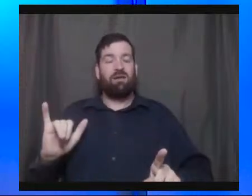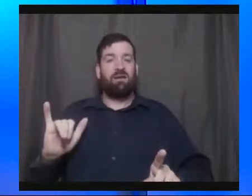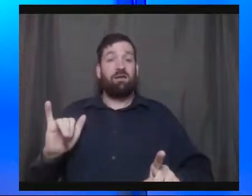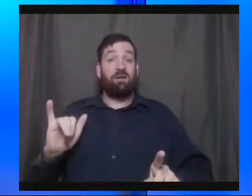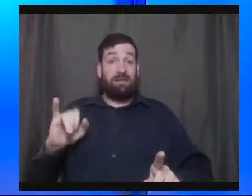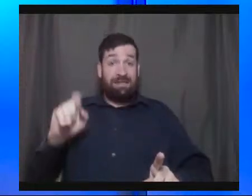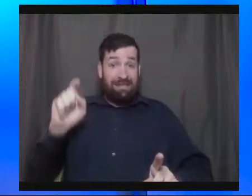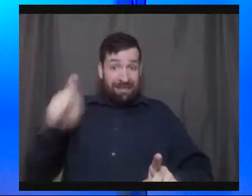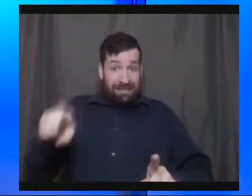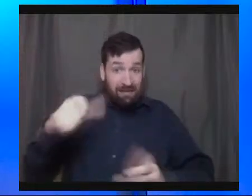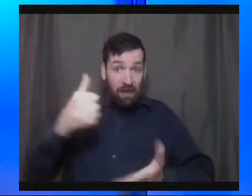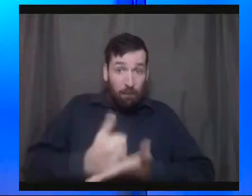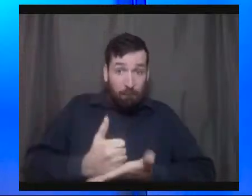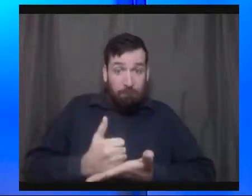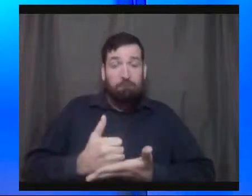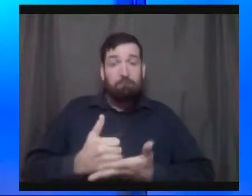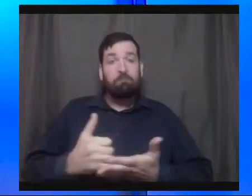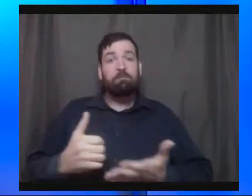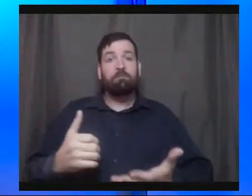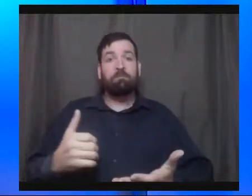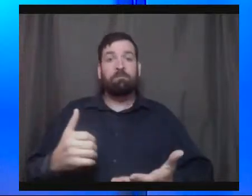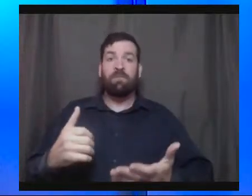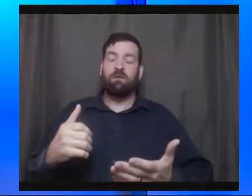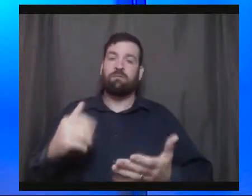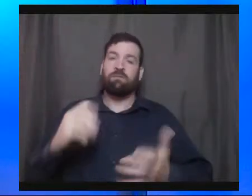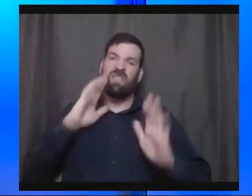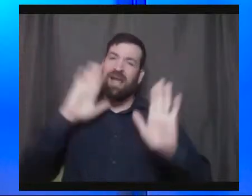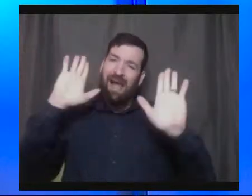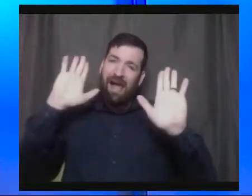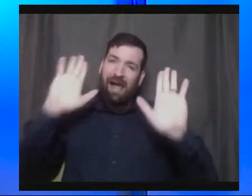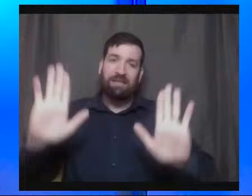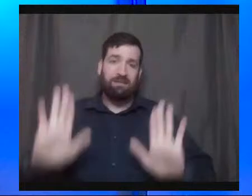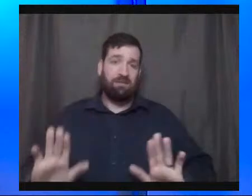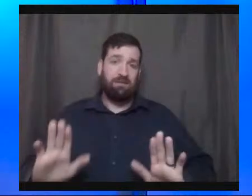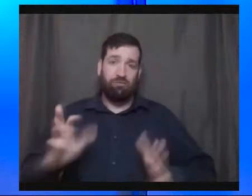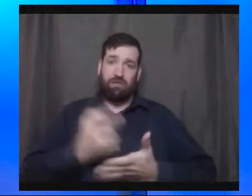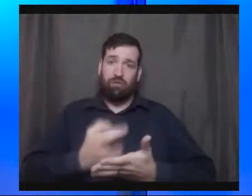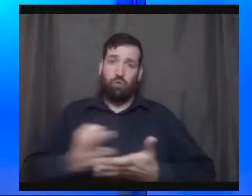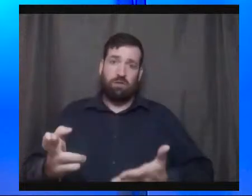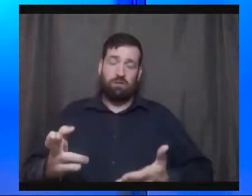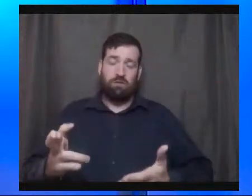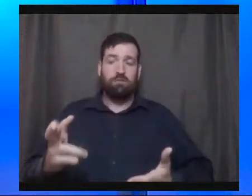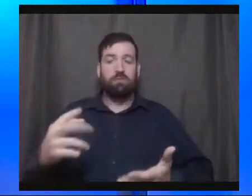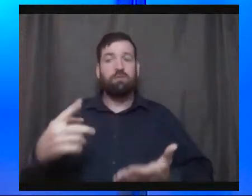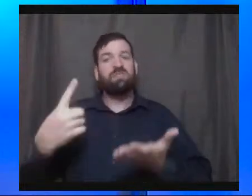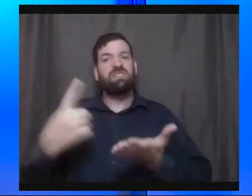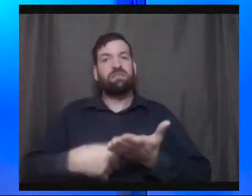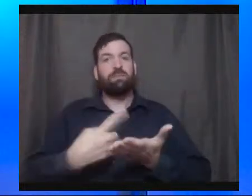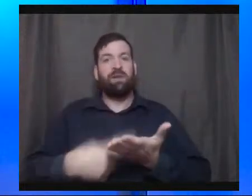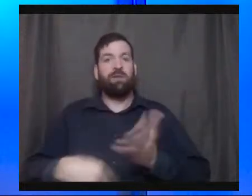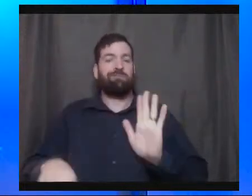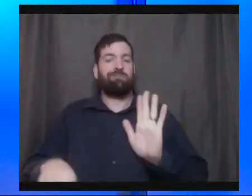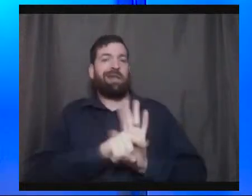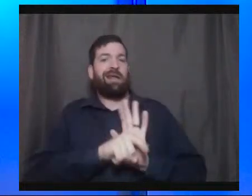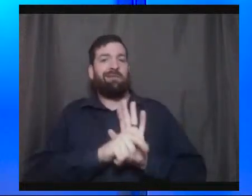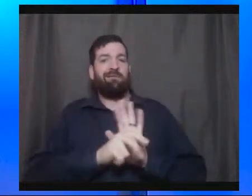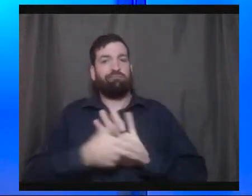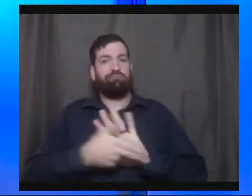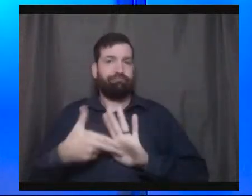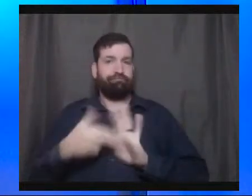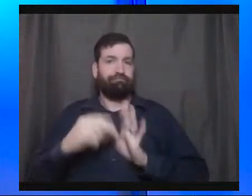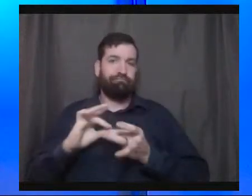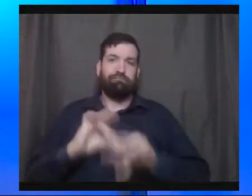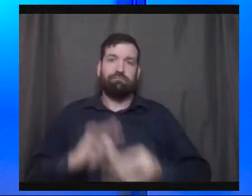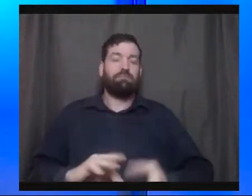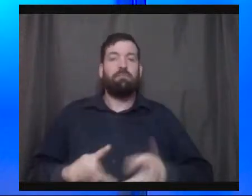I feel like it's an excellent resource. I feel like there's sometimes a negative connotation, but